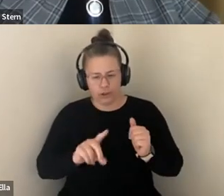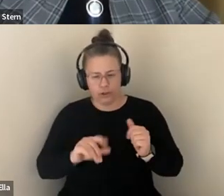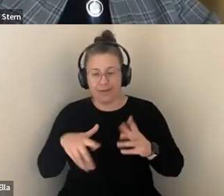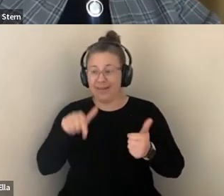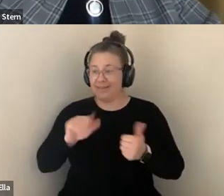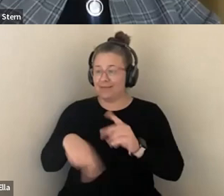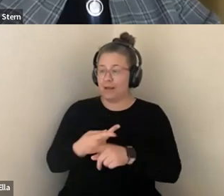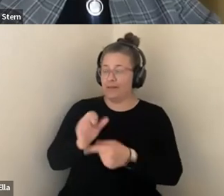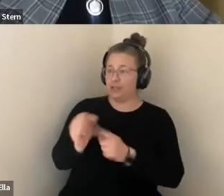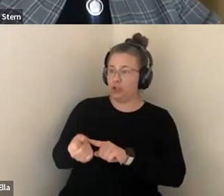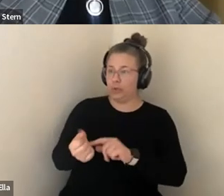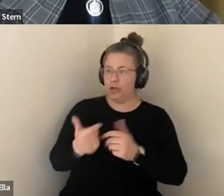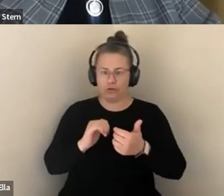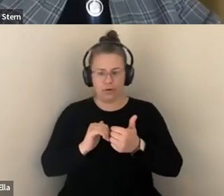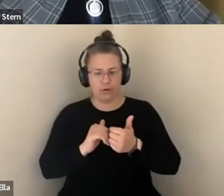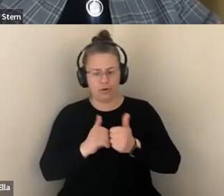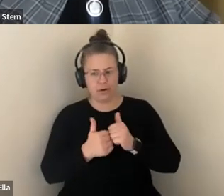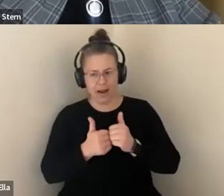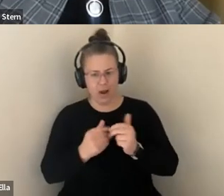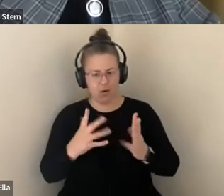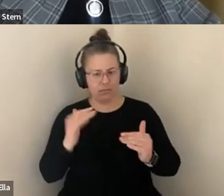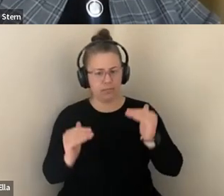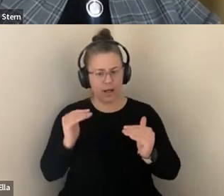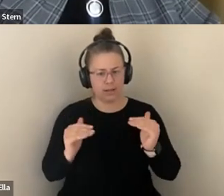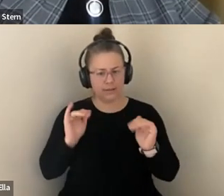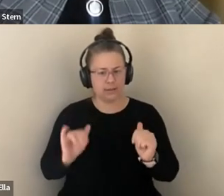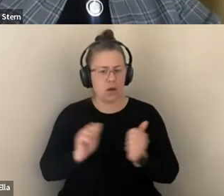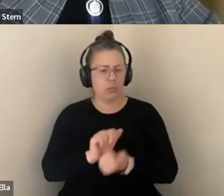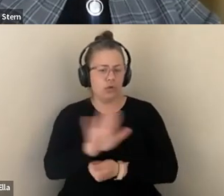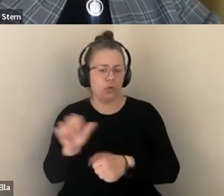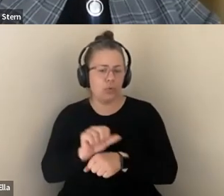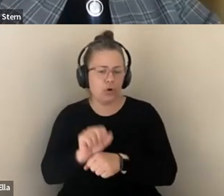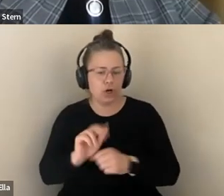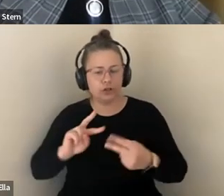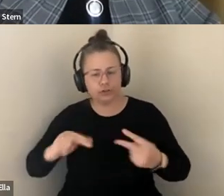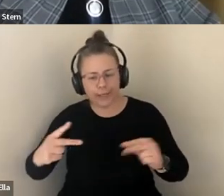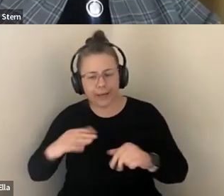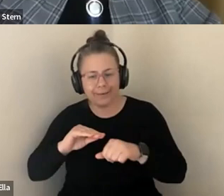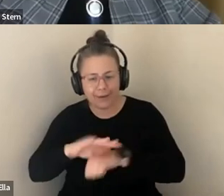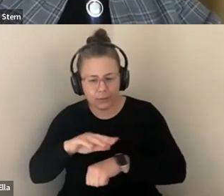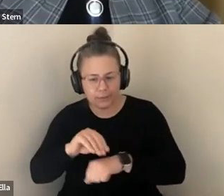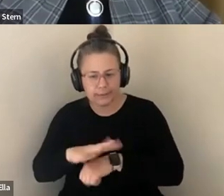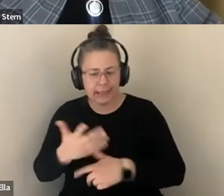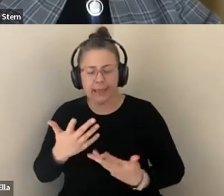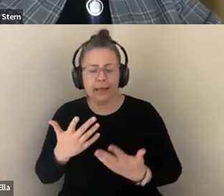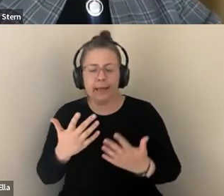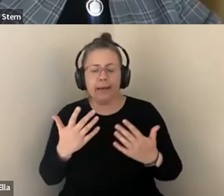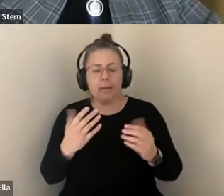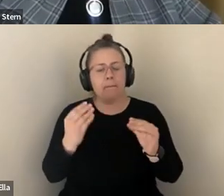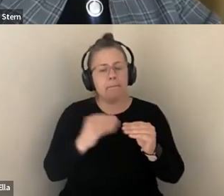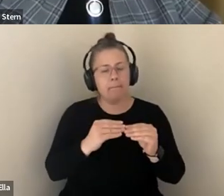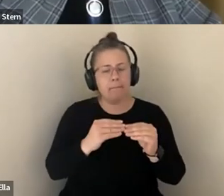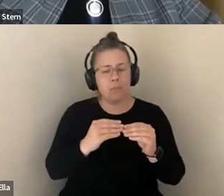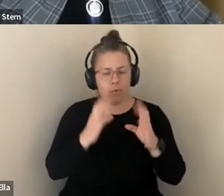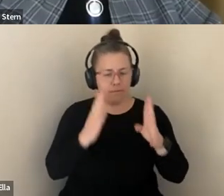of things as you're doing your work, rather than a sense that you have a particular duty to solve a